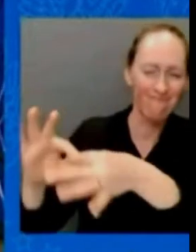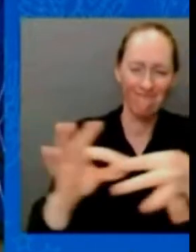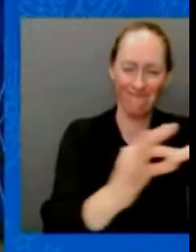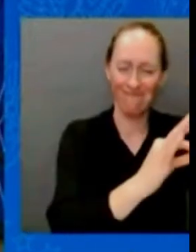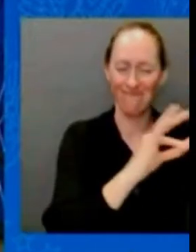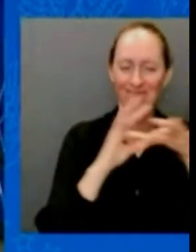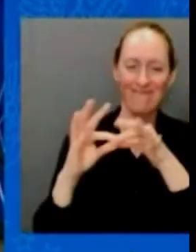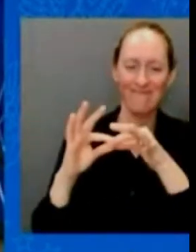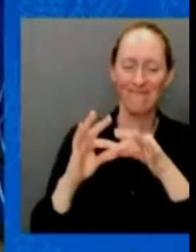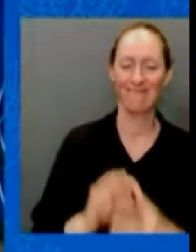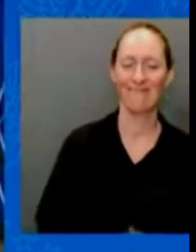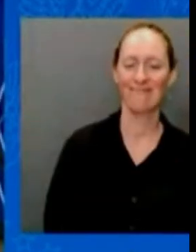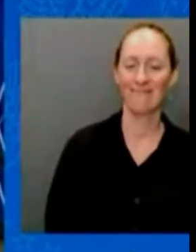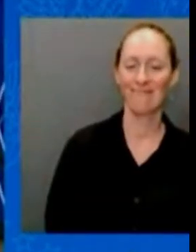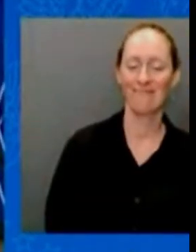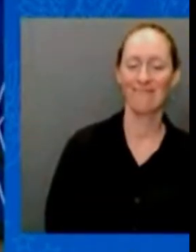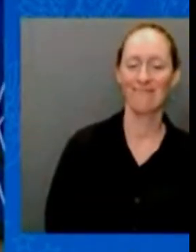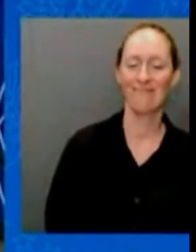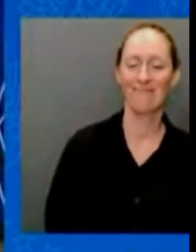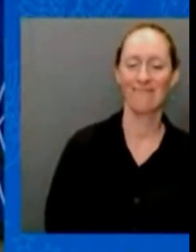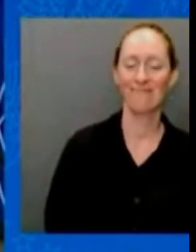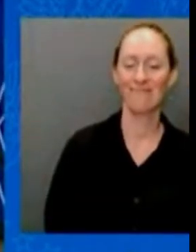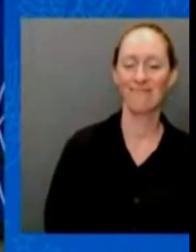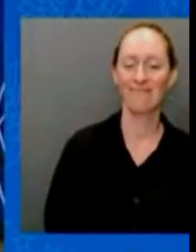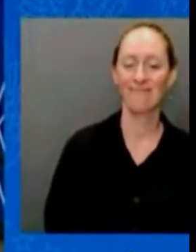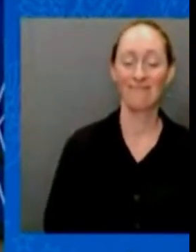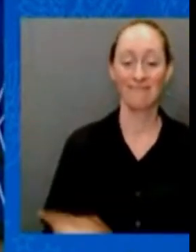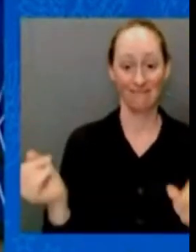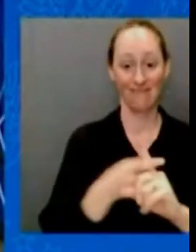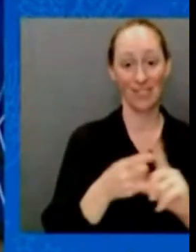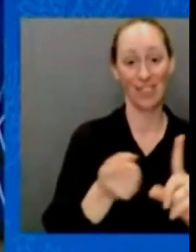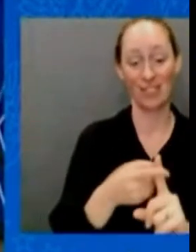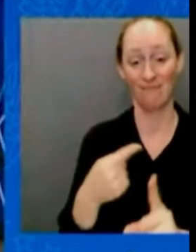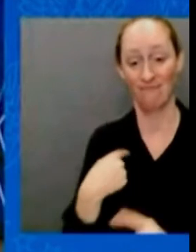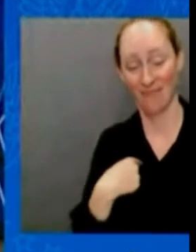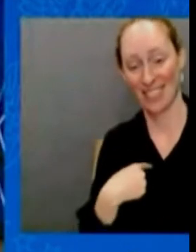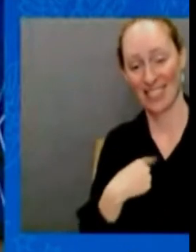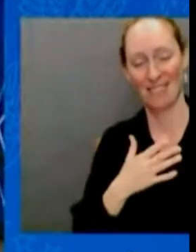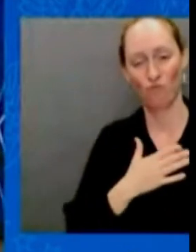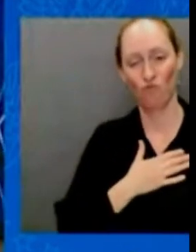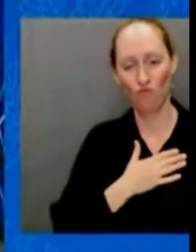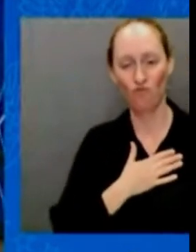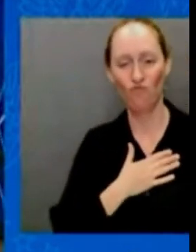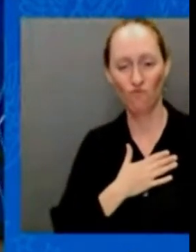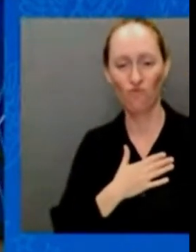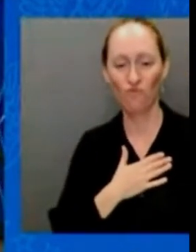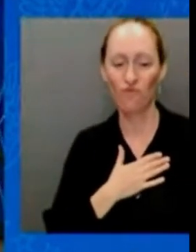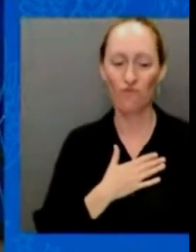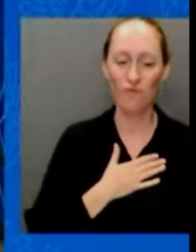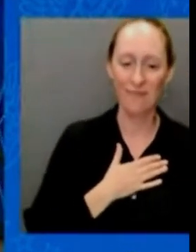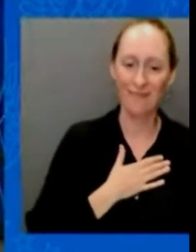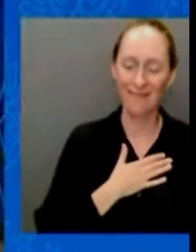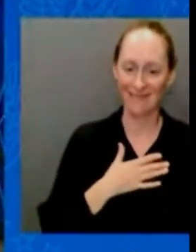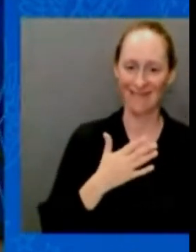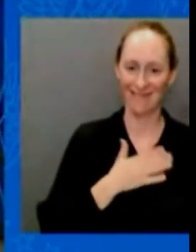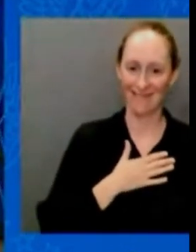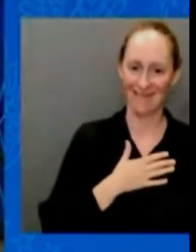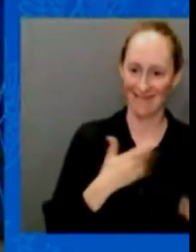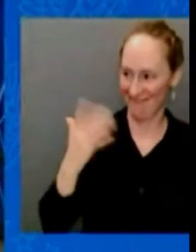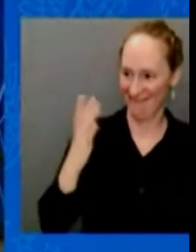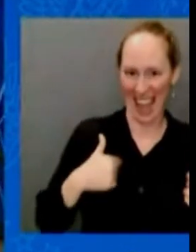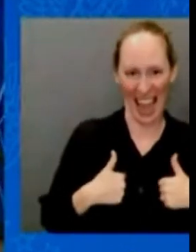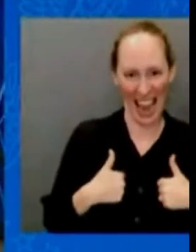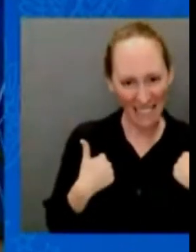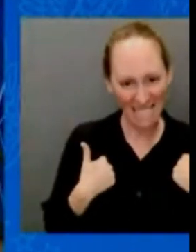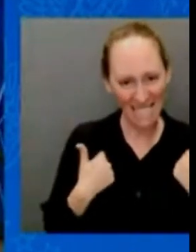once a resident of Syracuse, New York, when he was a student at the law school, our president, President Joe Biden. I want to thank him